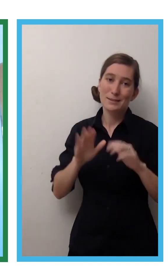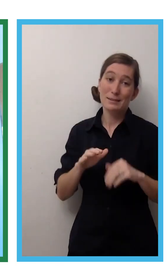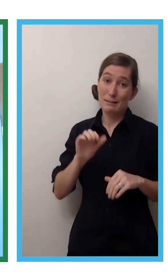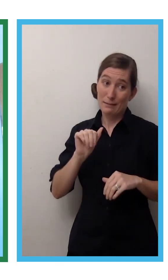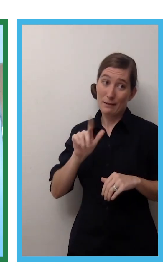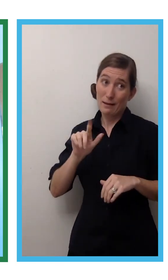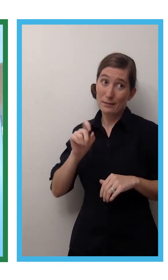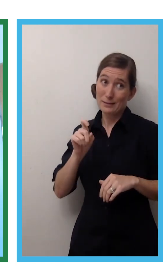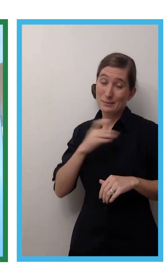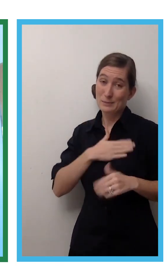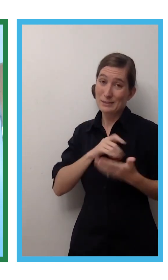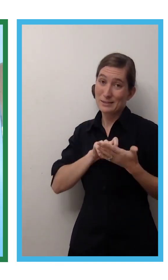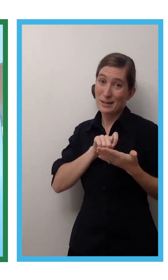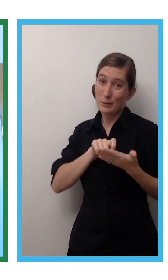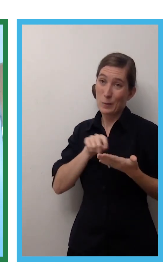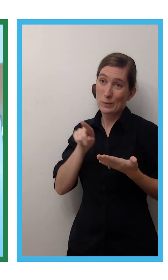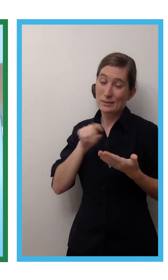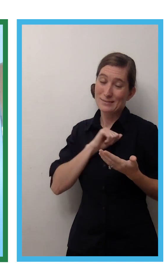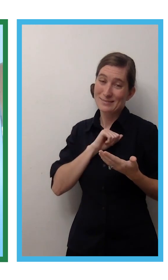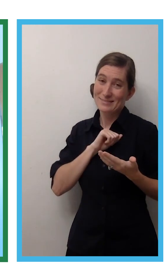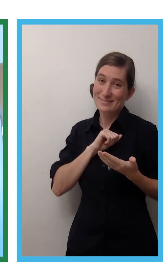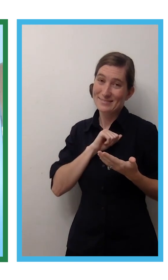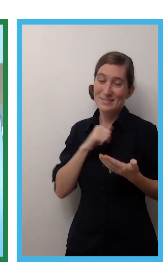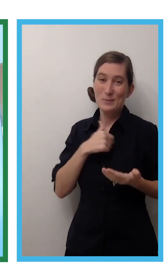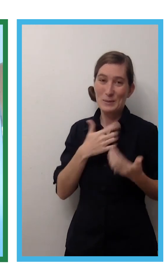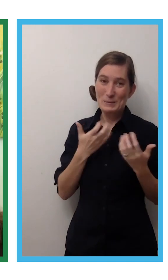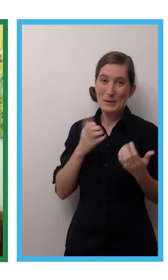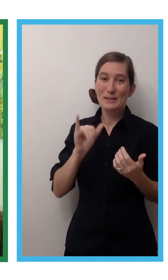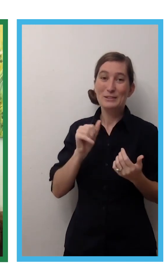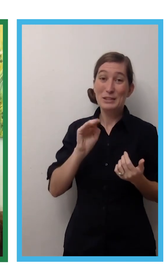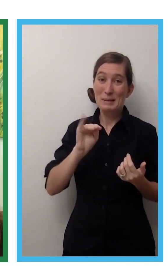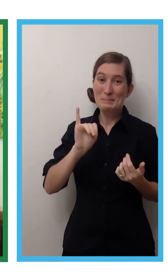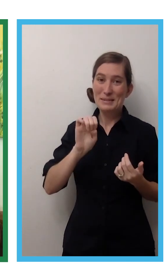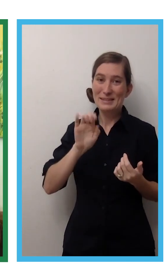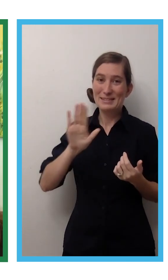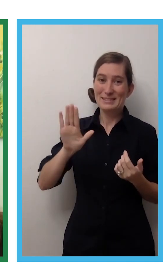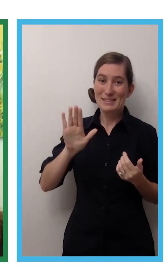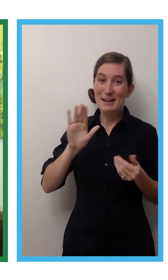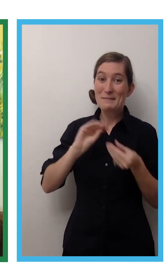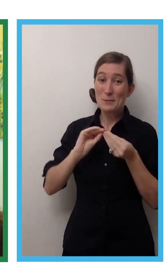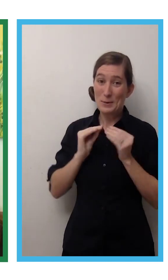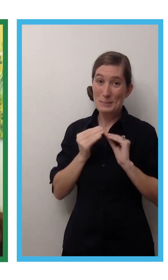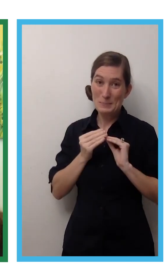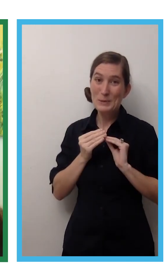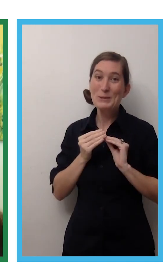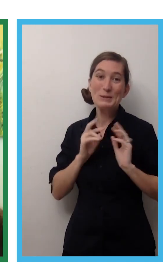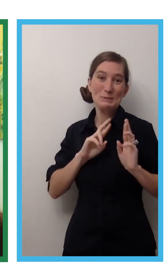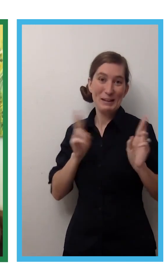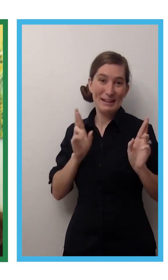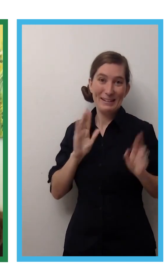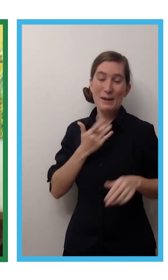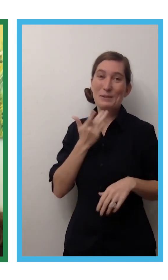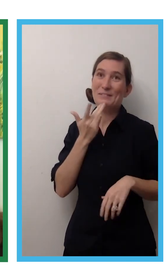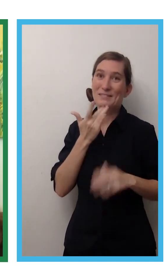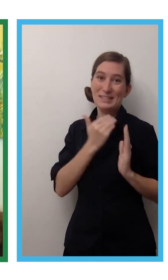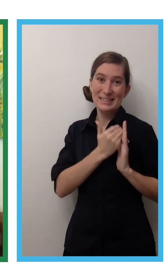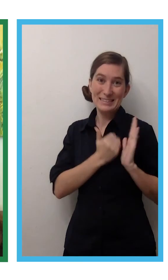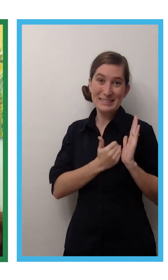sure get Jamie's number on speed dial for us. So.